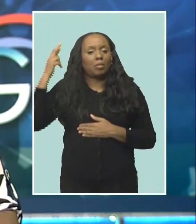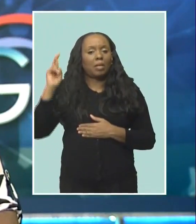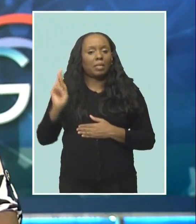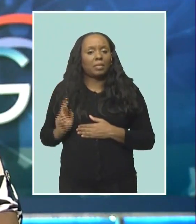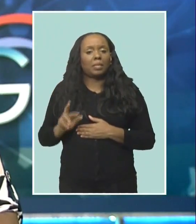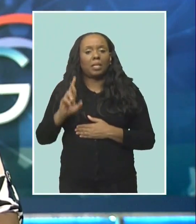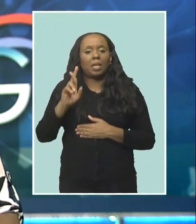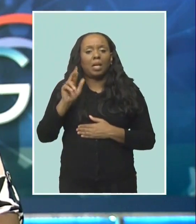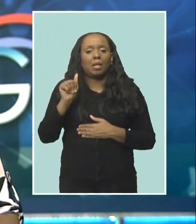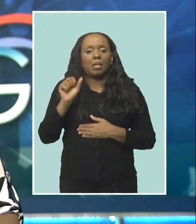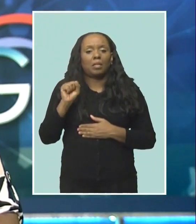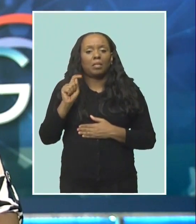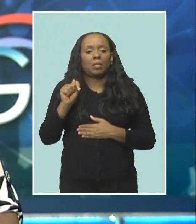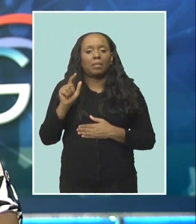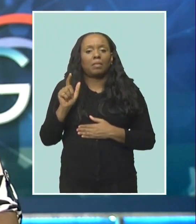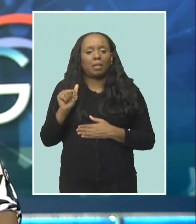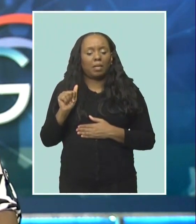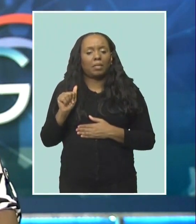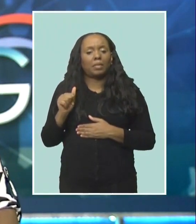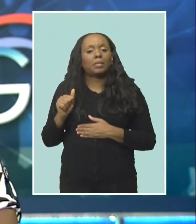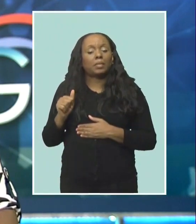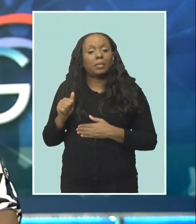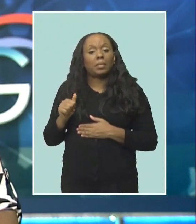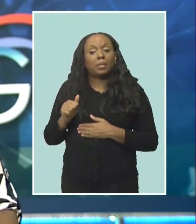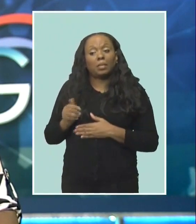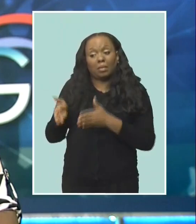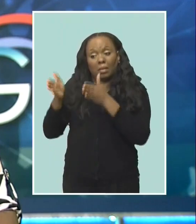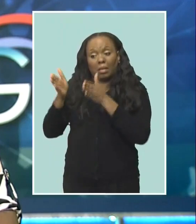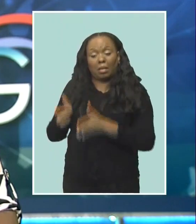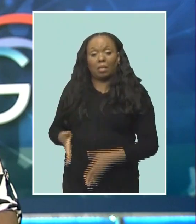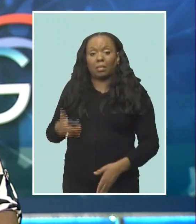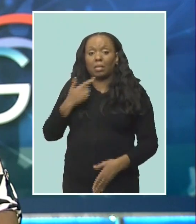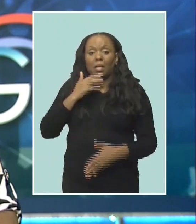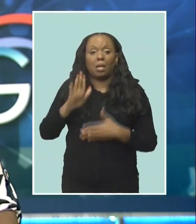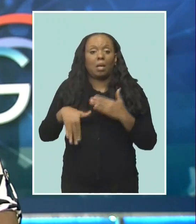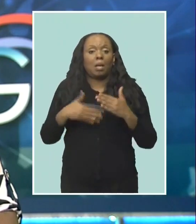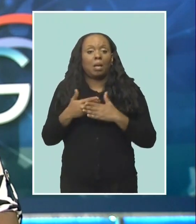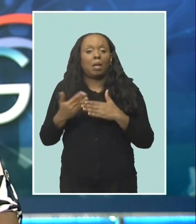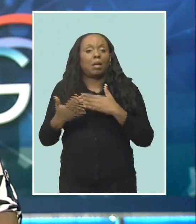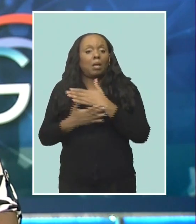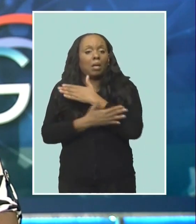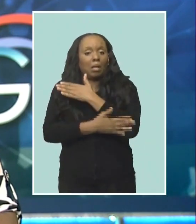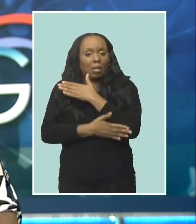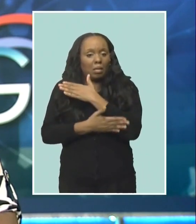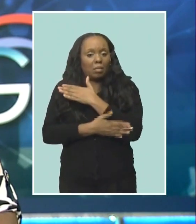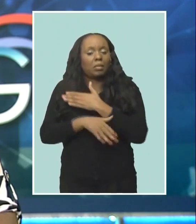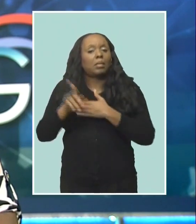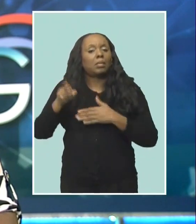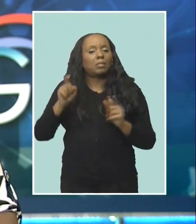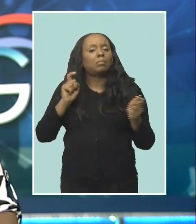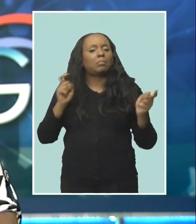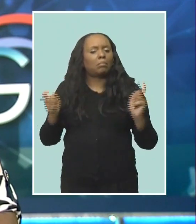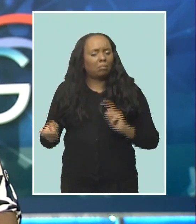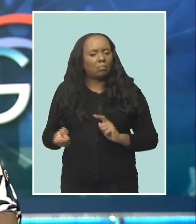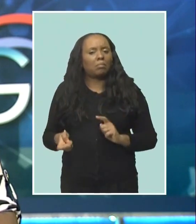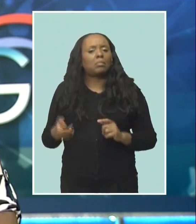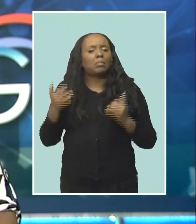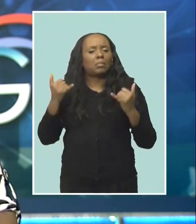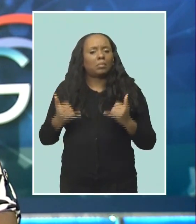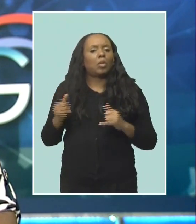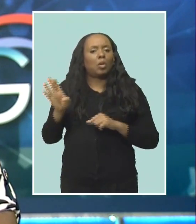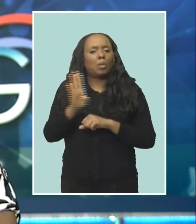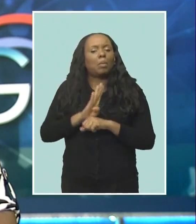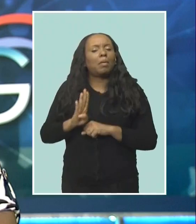Representative of the Rastafarian movement, Abbott Goel, says every nation reaches its turning point, and Barbados is now at that